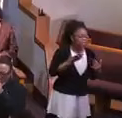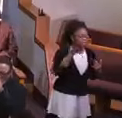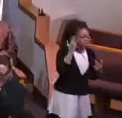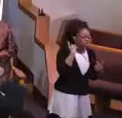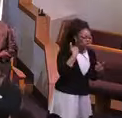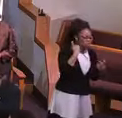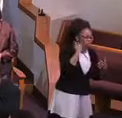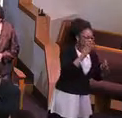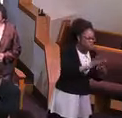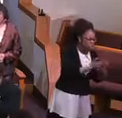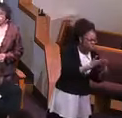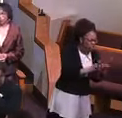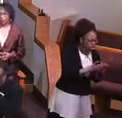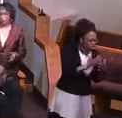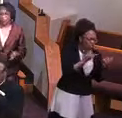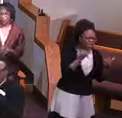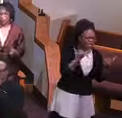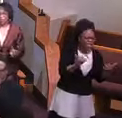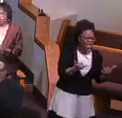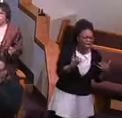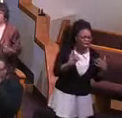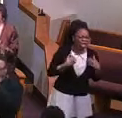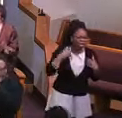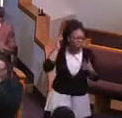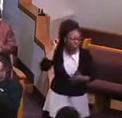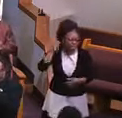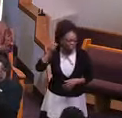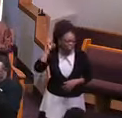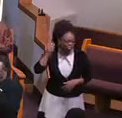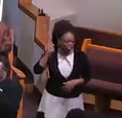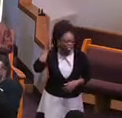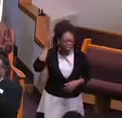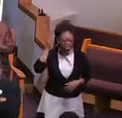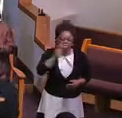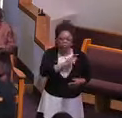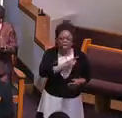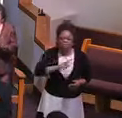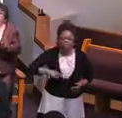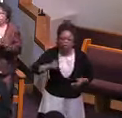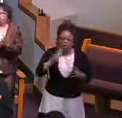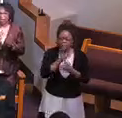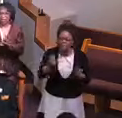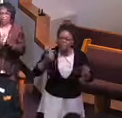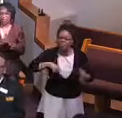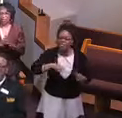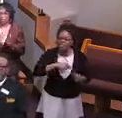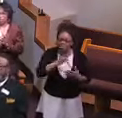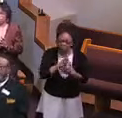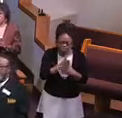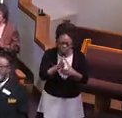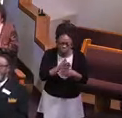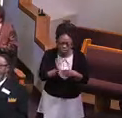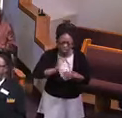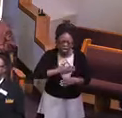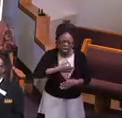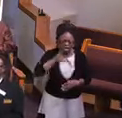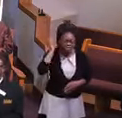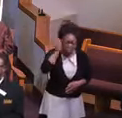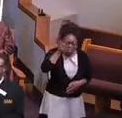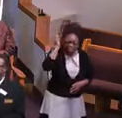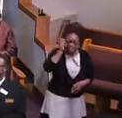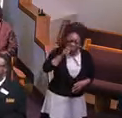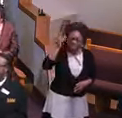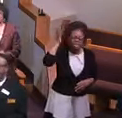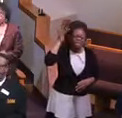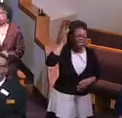a disciple with a testimony. That's why the Lord blesses us, to share our testimony.